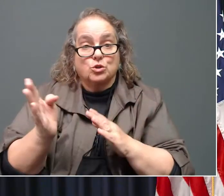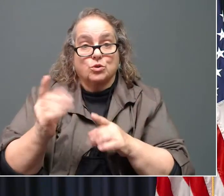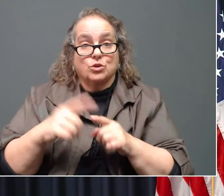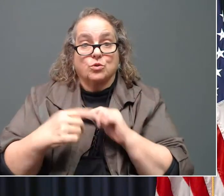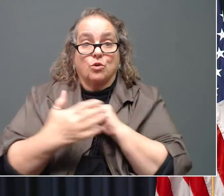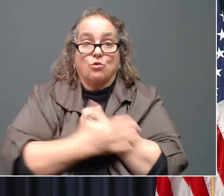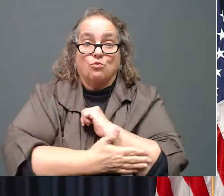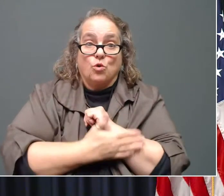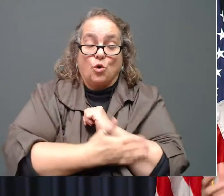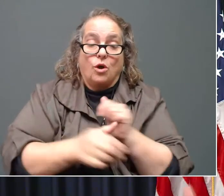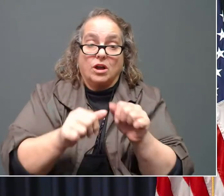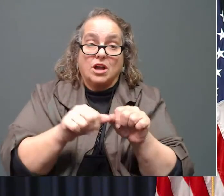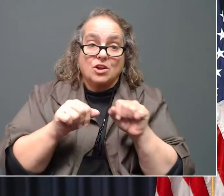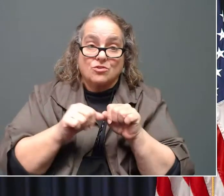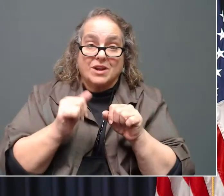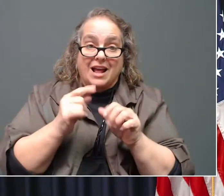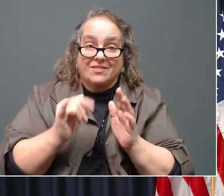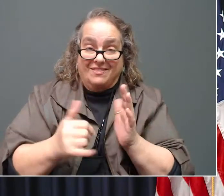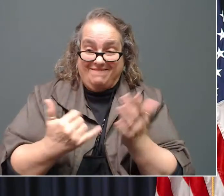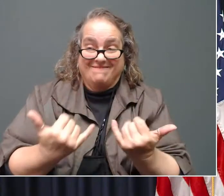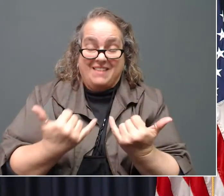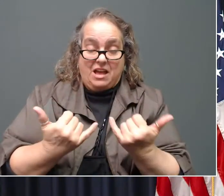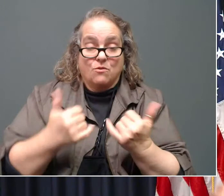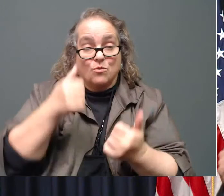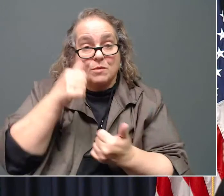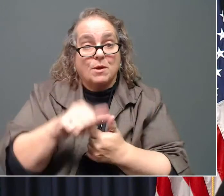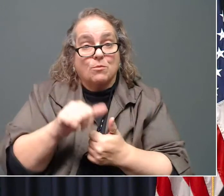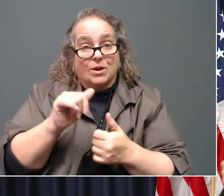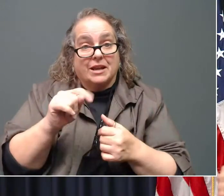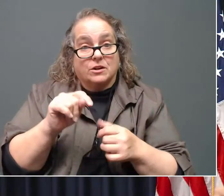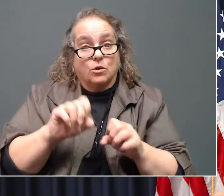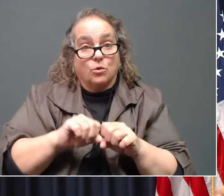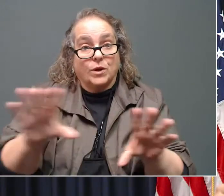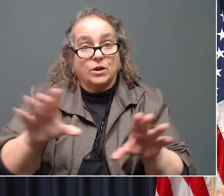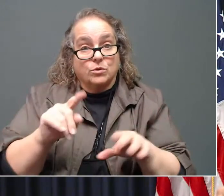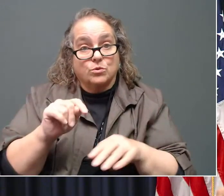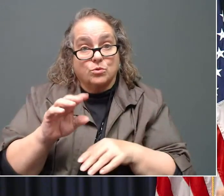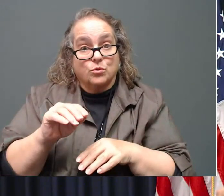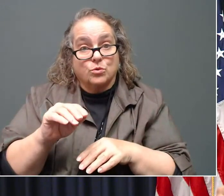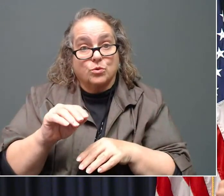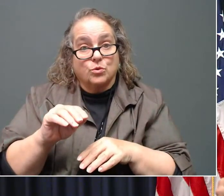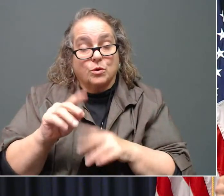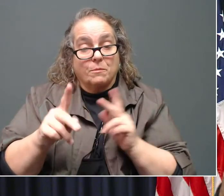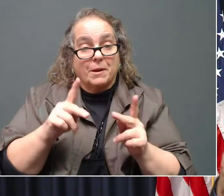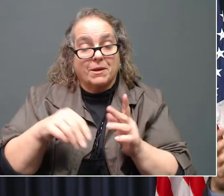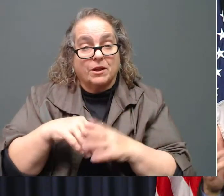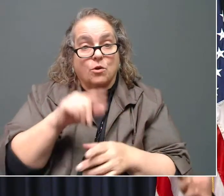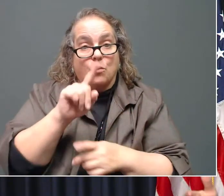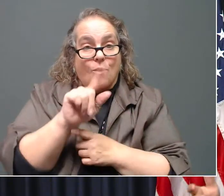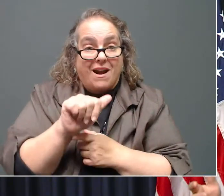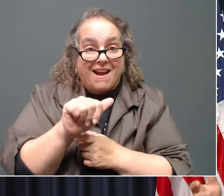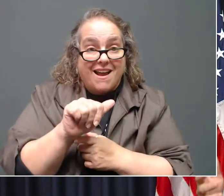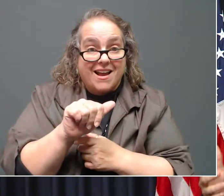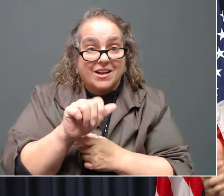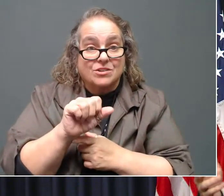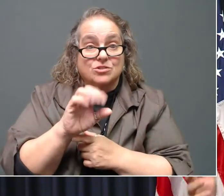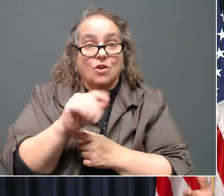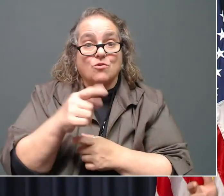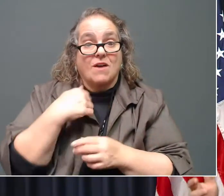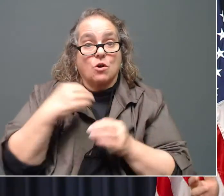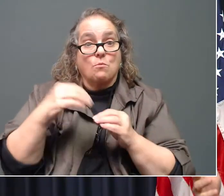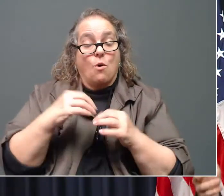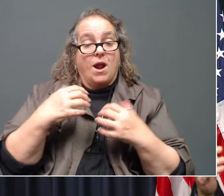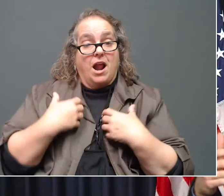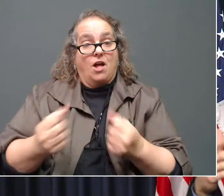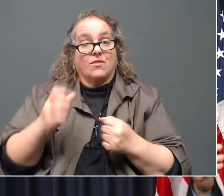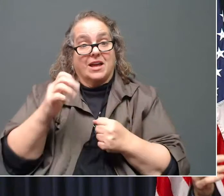moment. Remember that it went to people in 1A. So if you have more healthcare professionals, your region